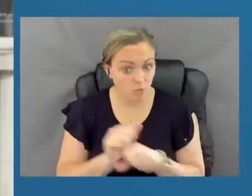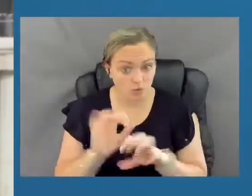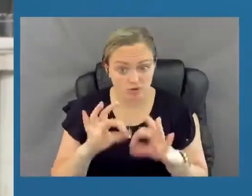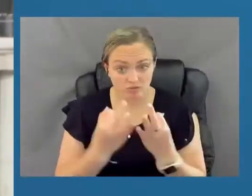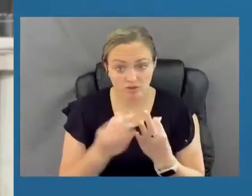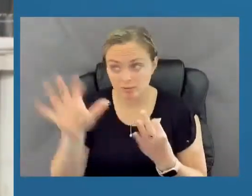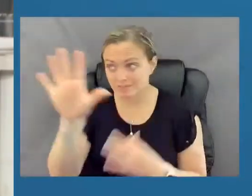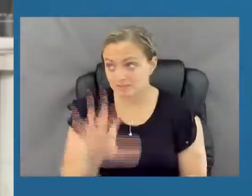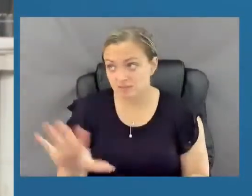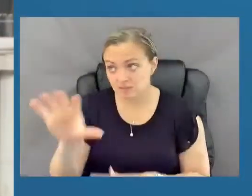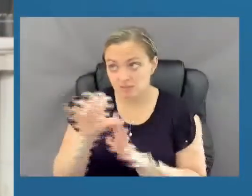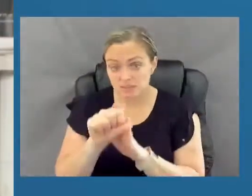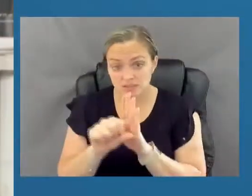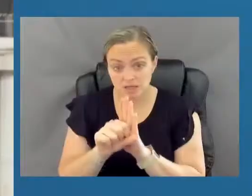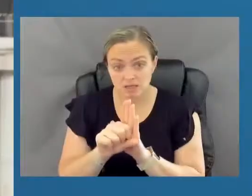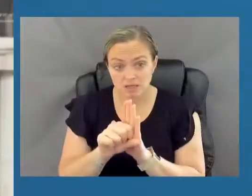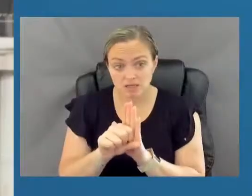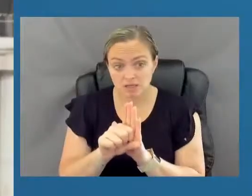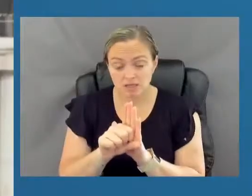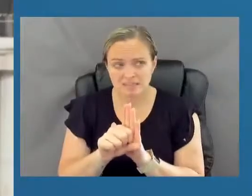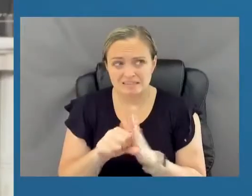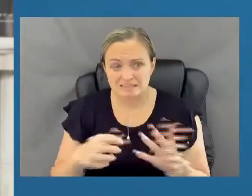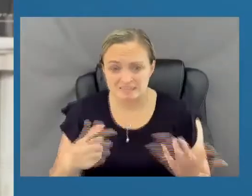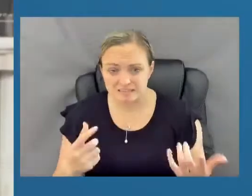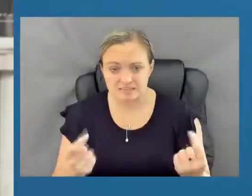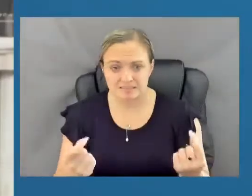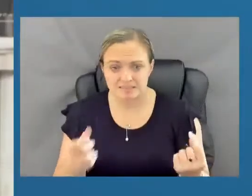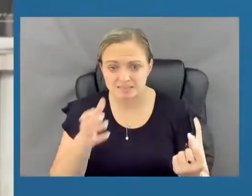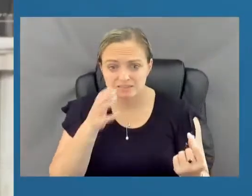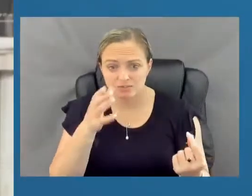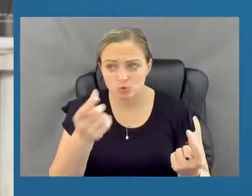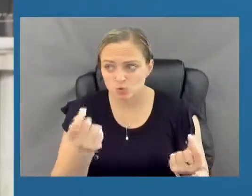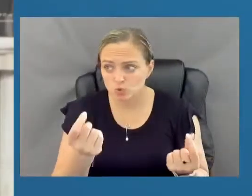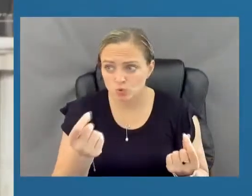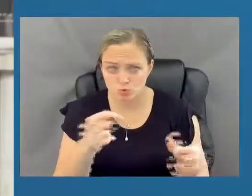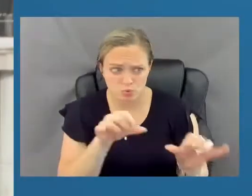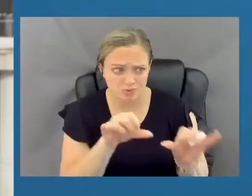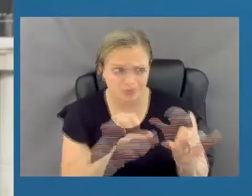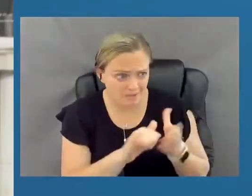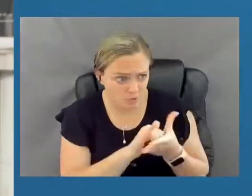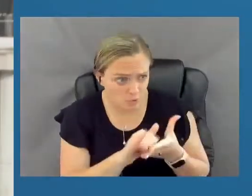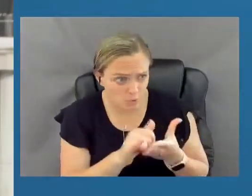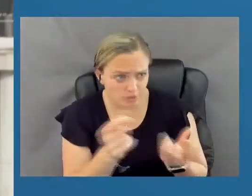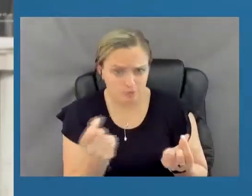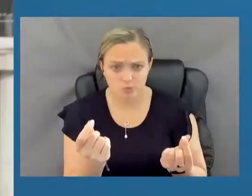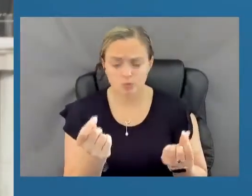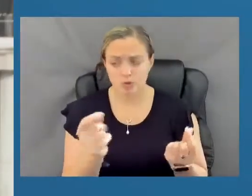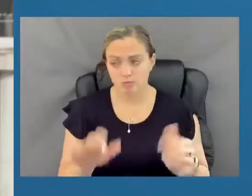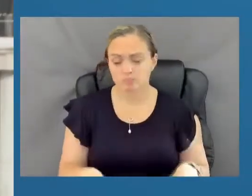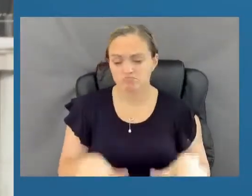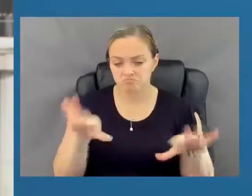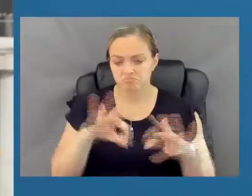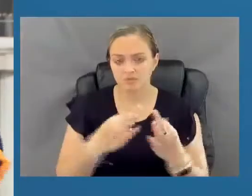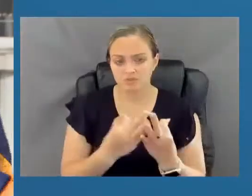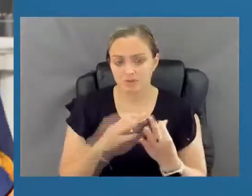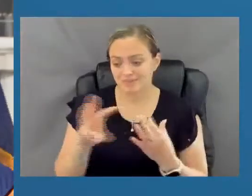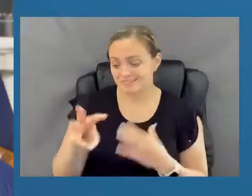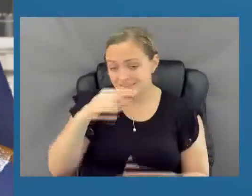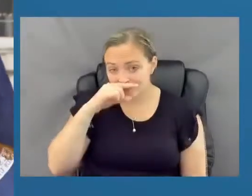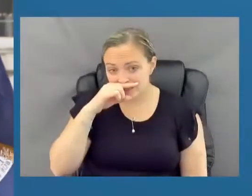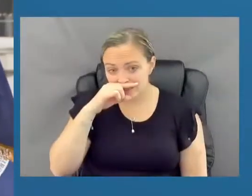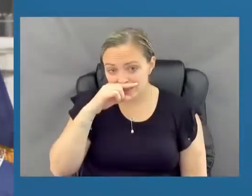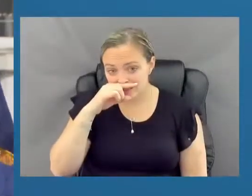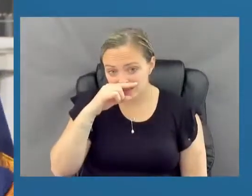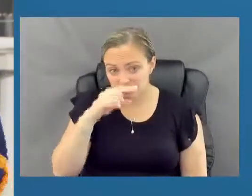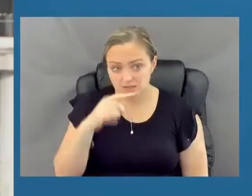upstate were left wondering, what is our future? Do we even stay? I was raised in a family of 6 kids. I'm the only one who could stay